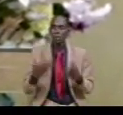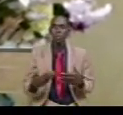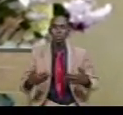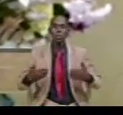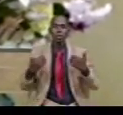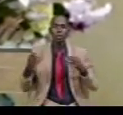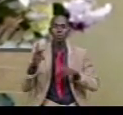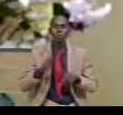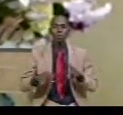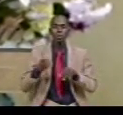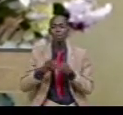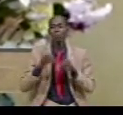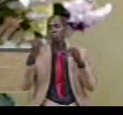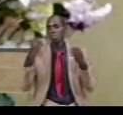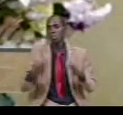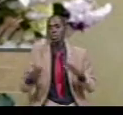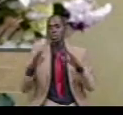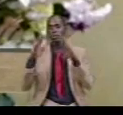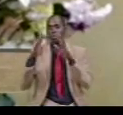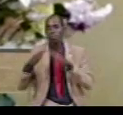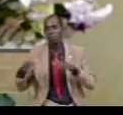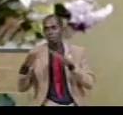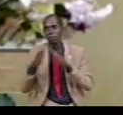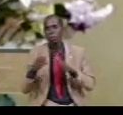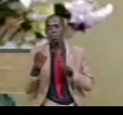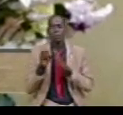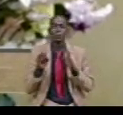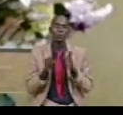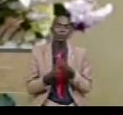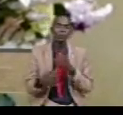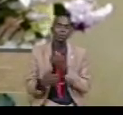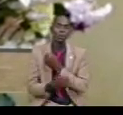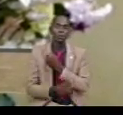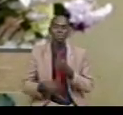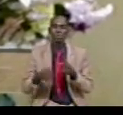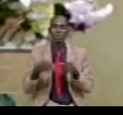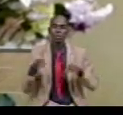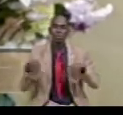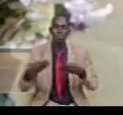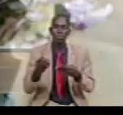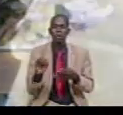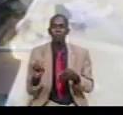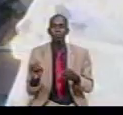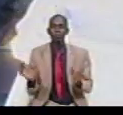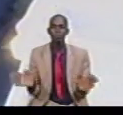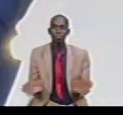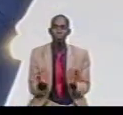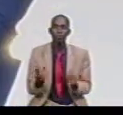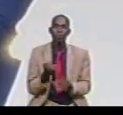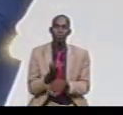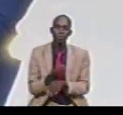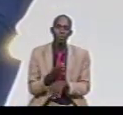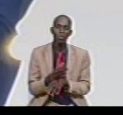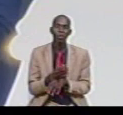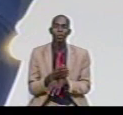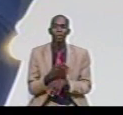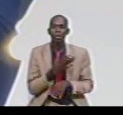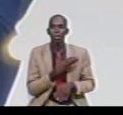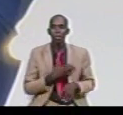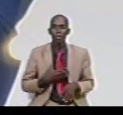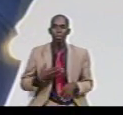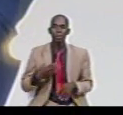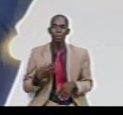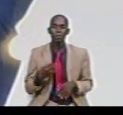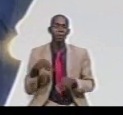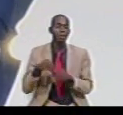and bustling cities alike, offering them solace, guidance, and a sense of belonging in an